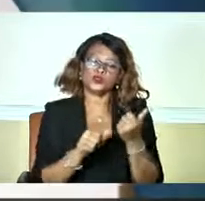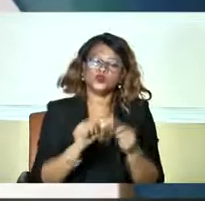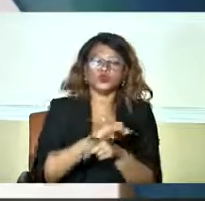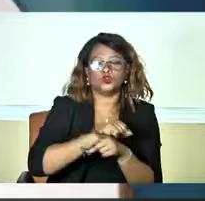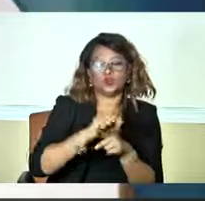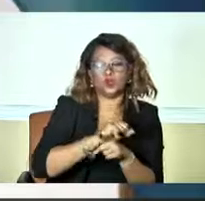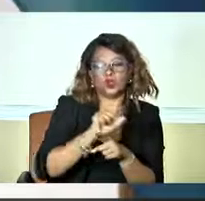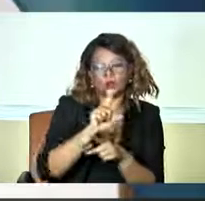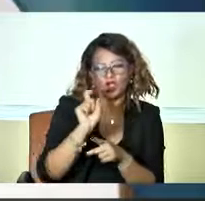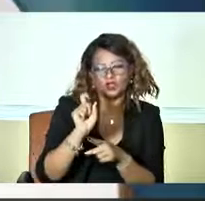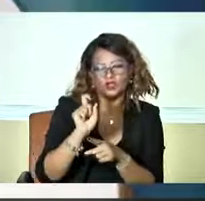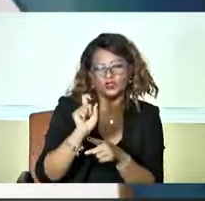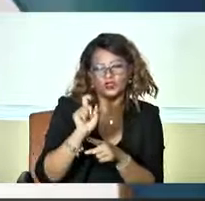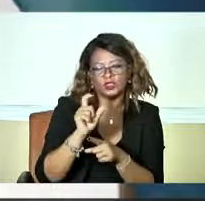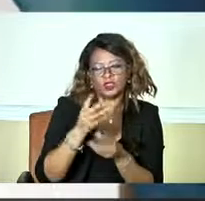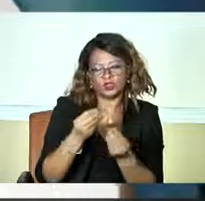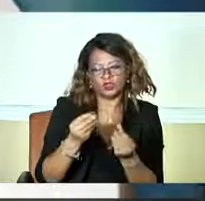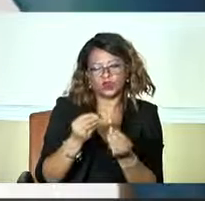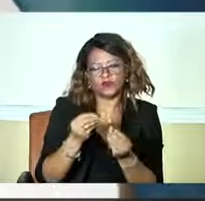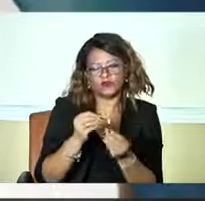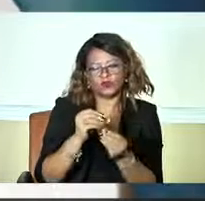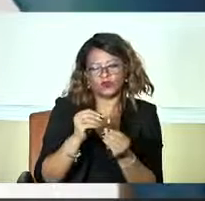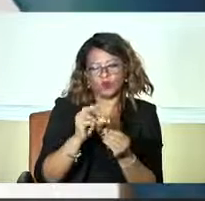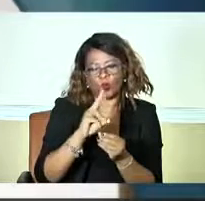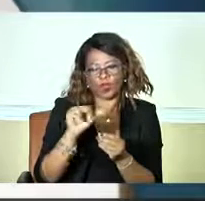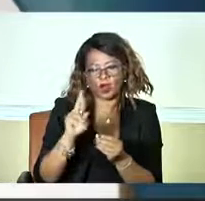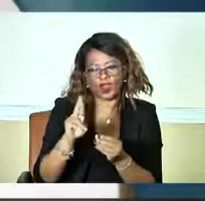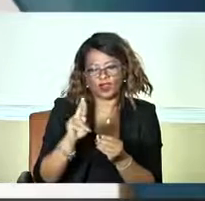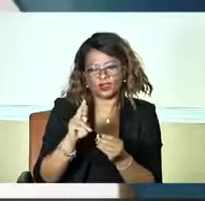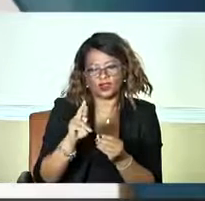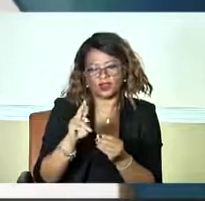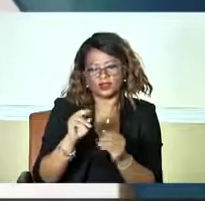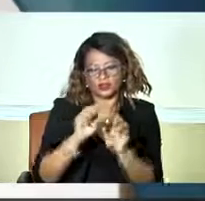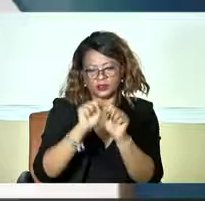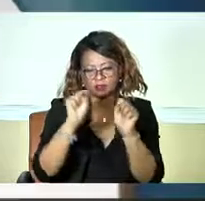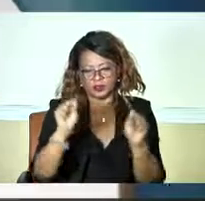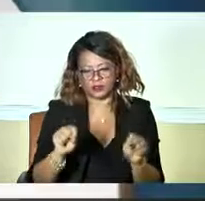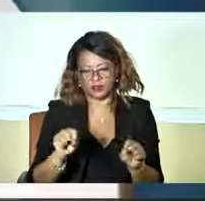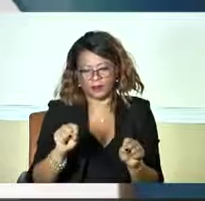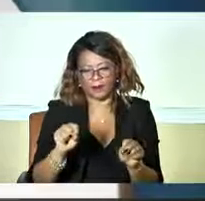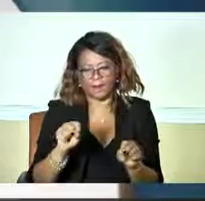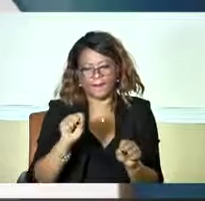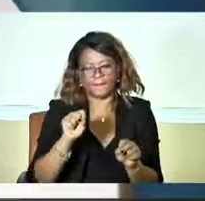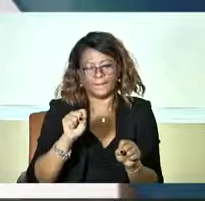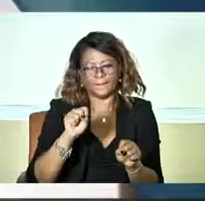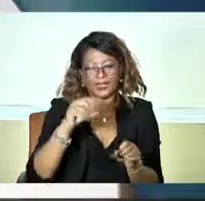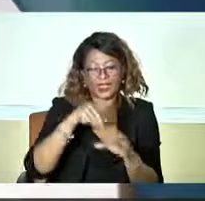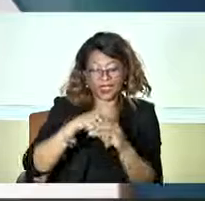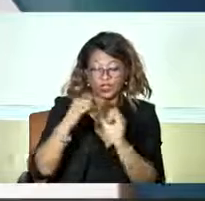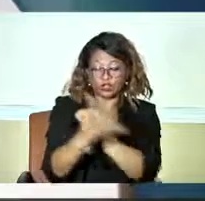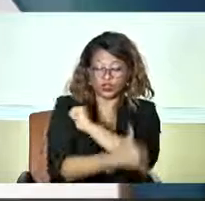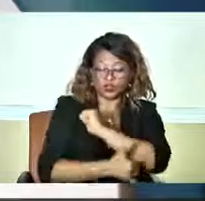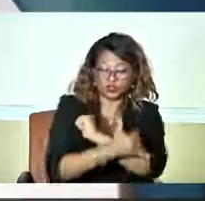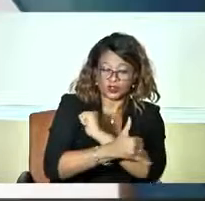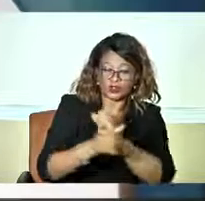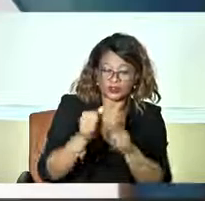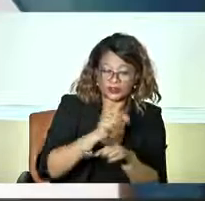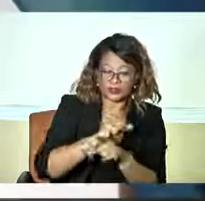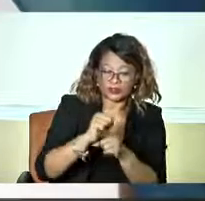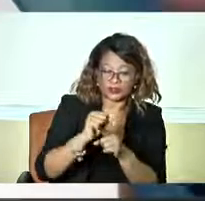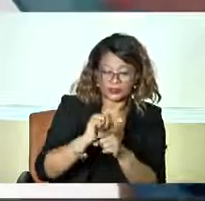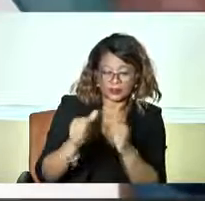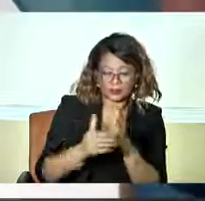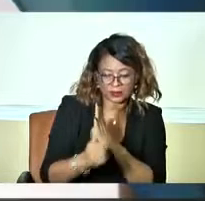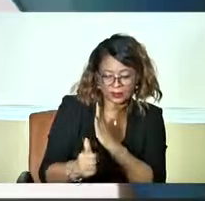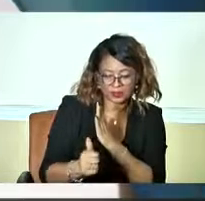training 100 software developers to build in-country talent based on Cisco standards which